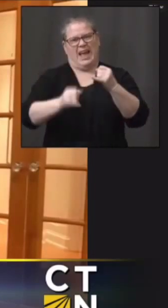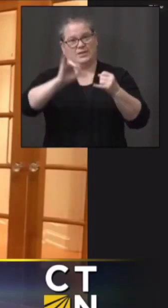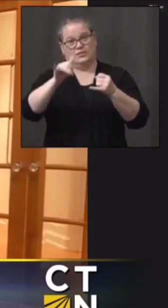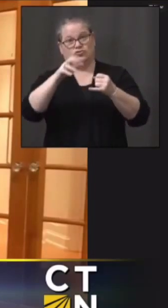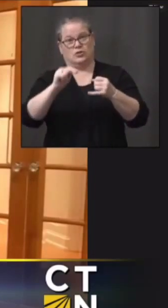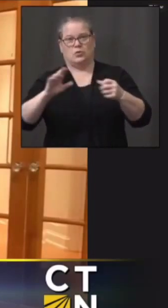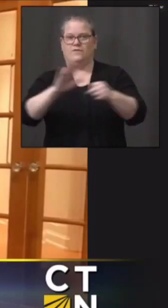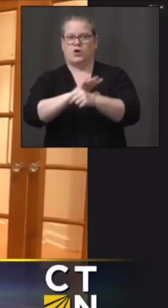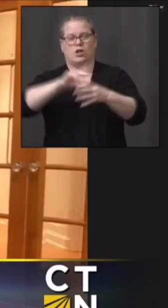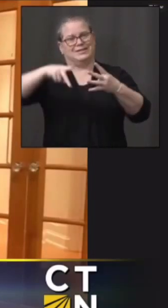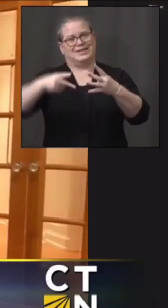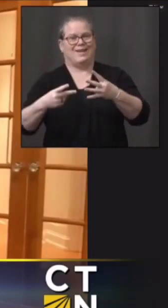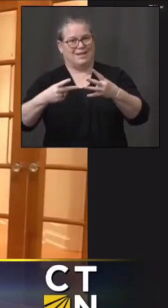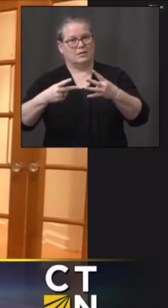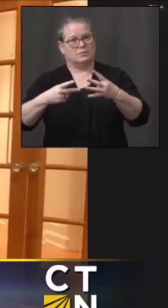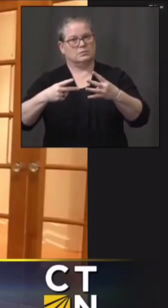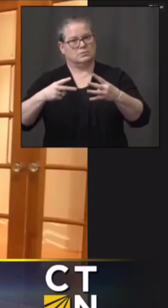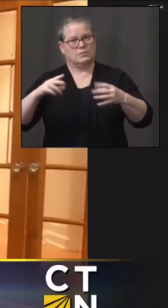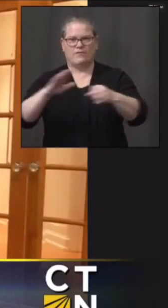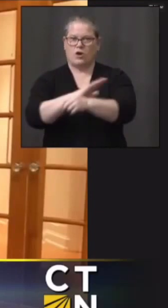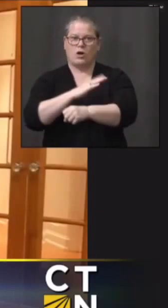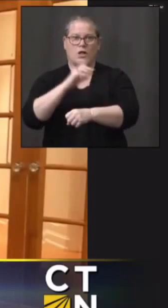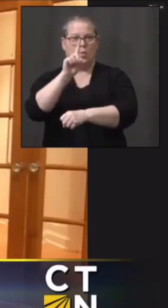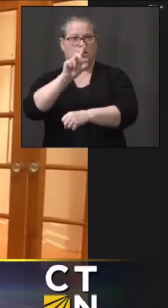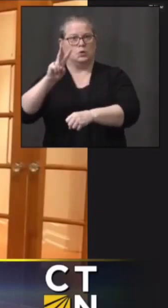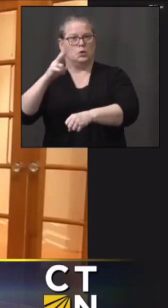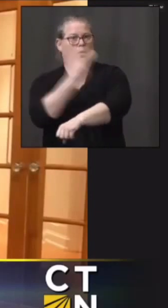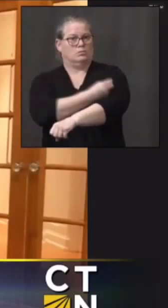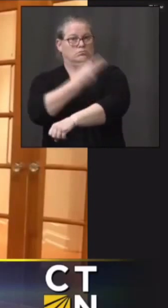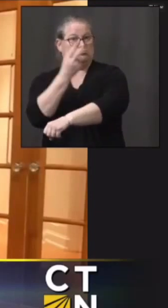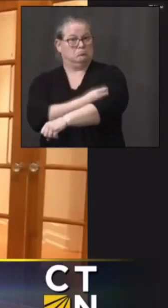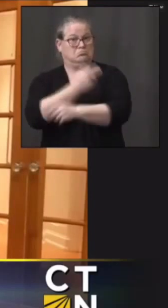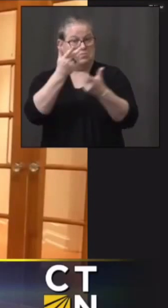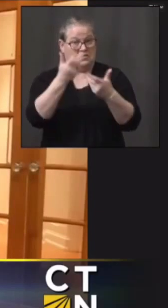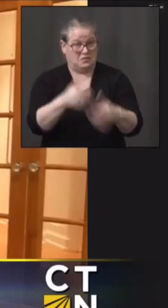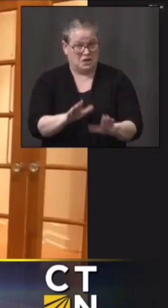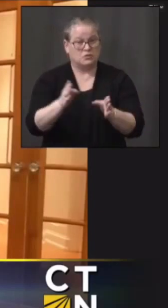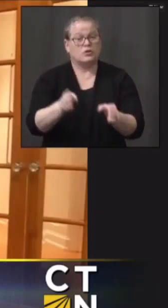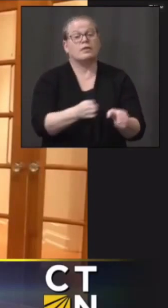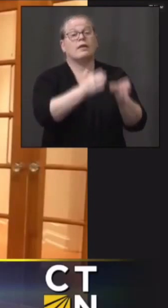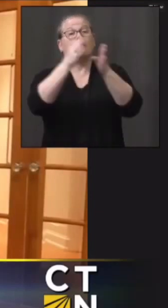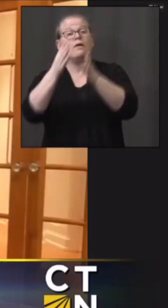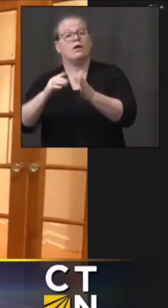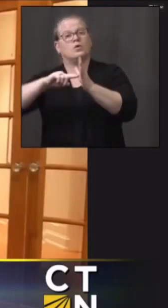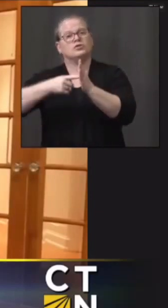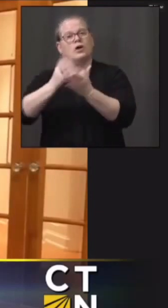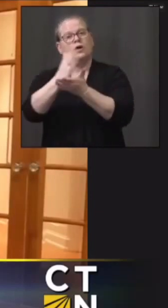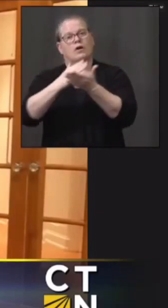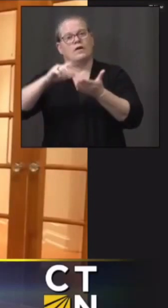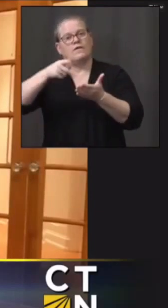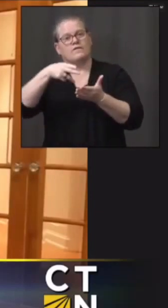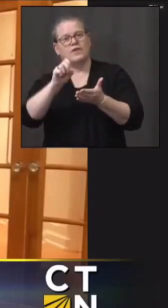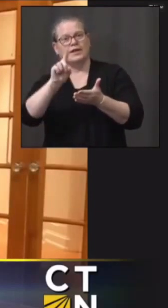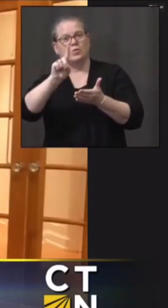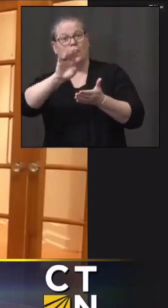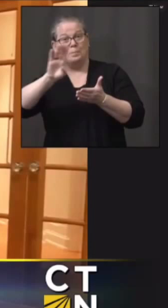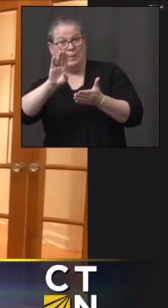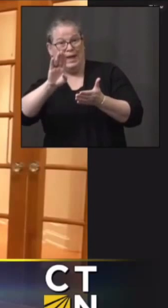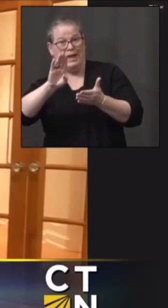January, and then looking into phase 1B as we get with the first dose towards mid to late January, and then on into